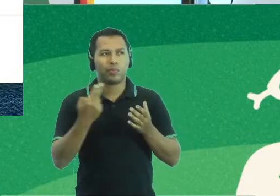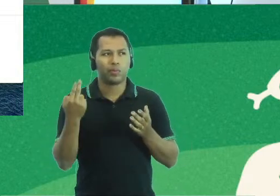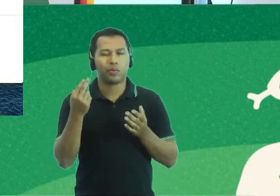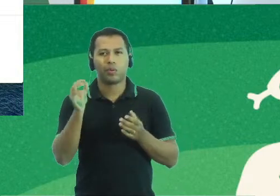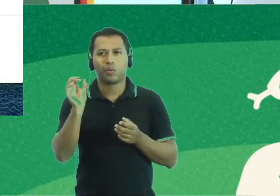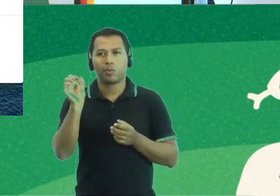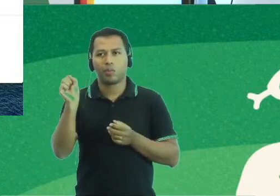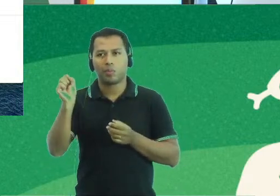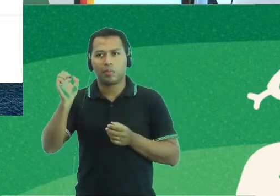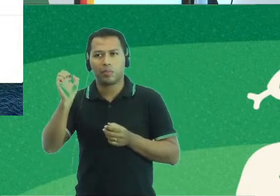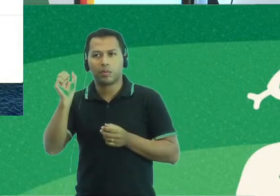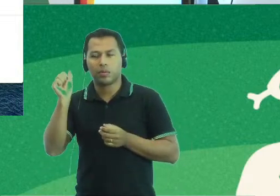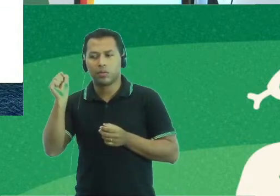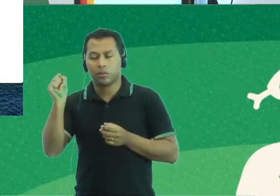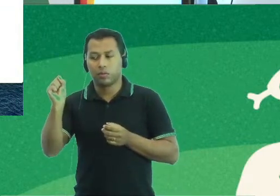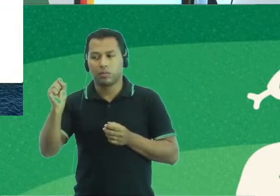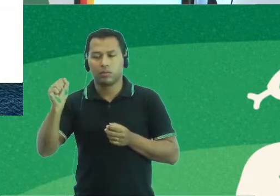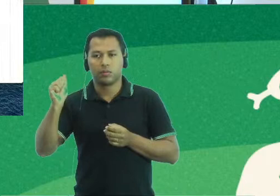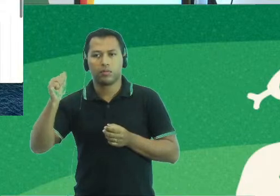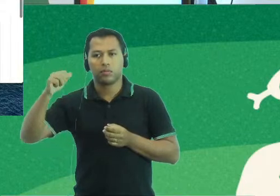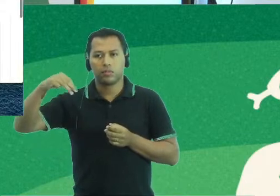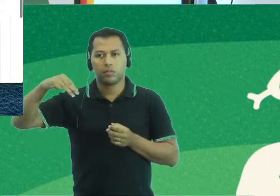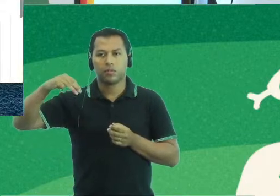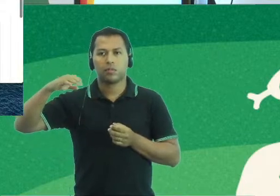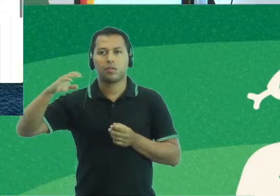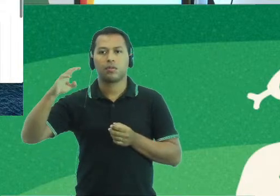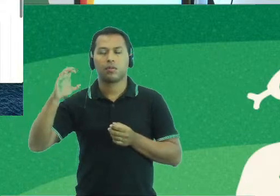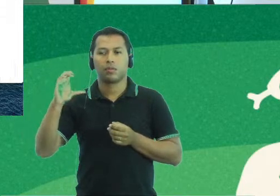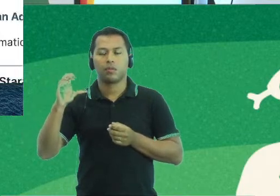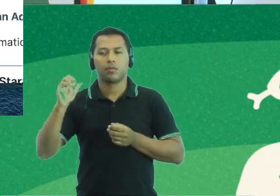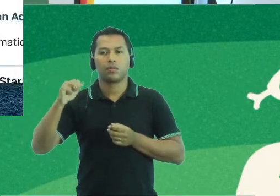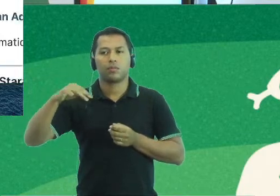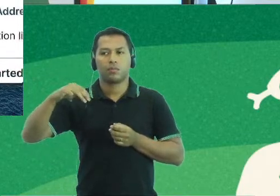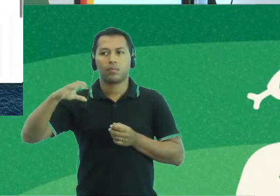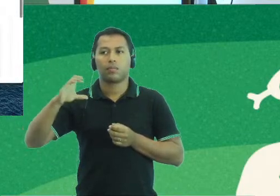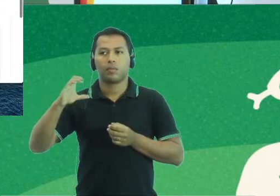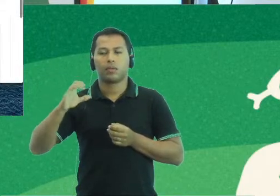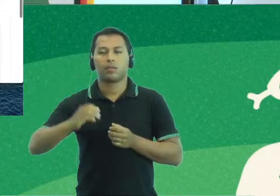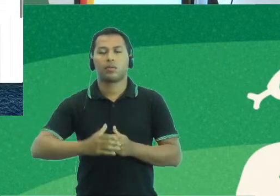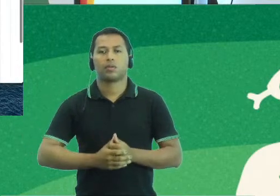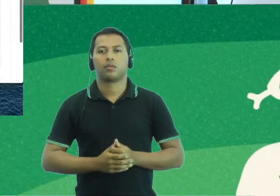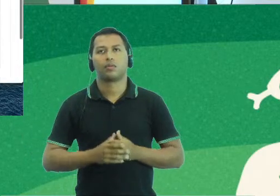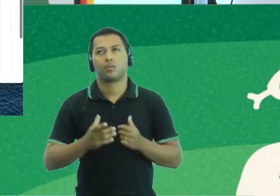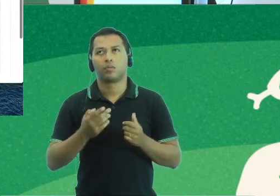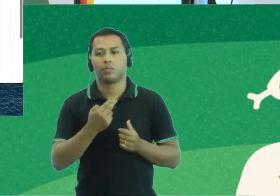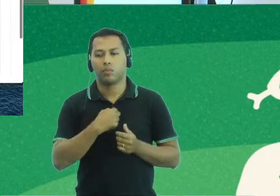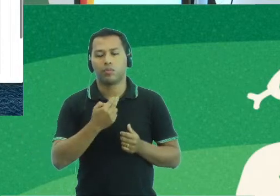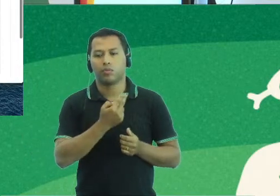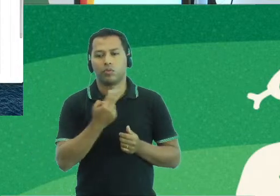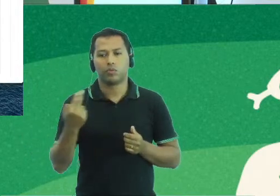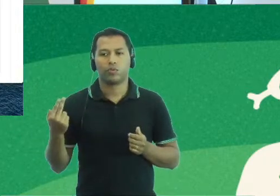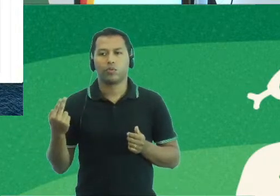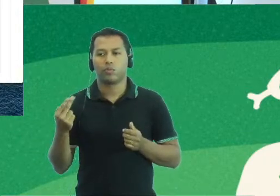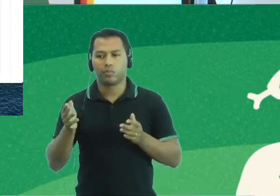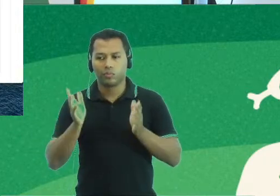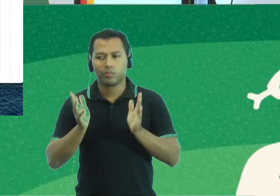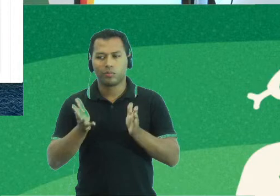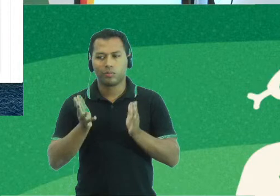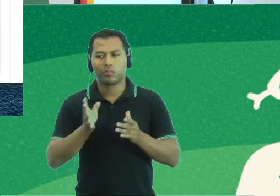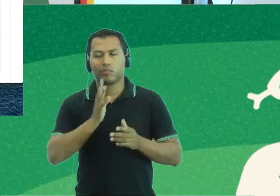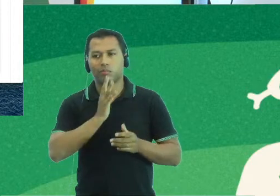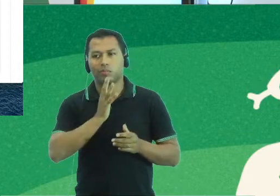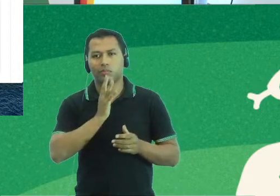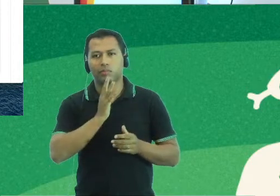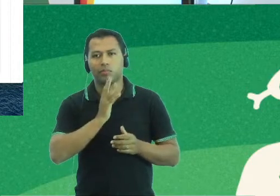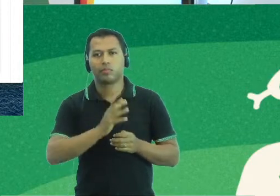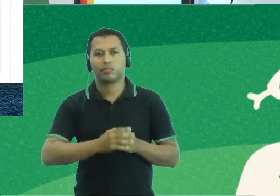my demos, I just use that domain name. And I already have that pre-verified with SendGrid, so hopefully my emails will not end up in